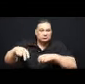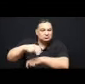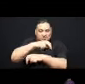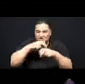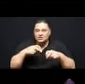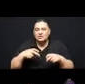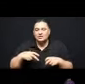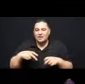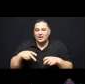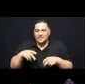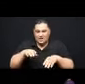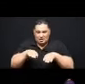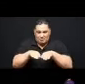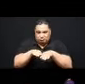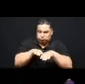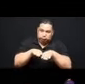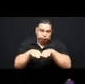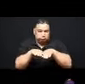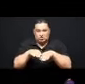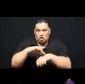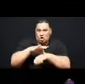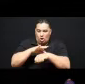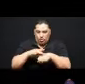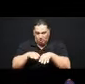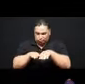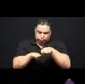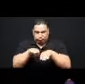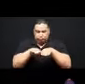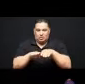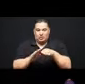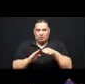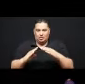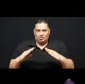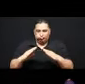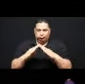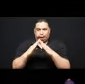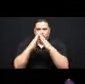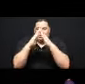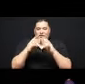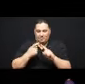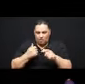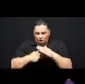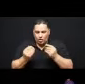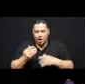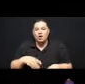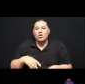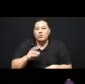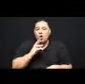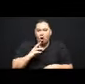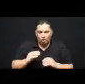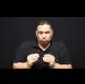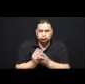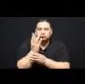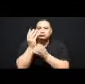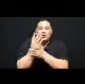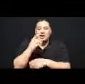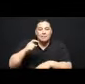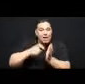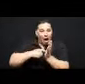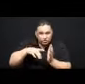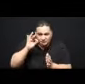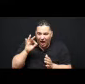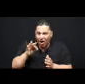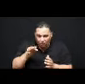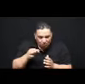underground. Water once sprang from the center of the town. Miners found treasure in this valley, silver, gold, and turquoise,